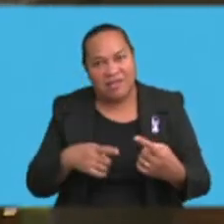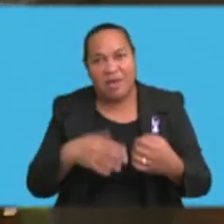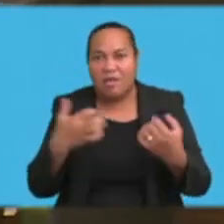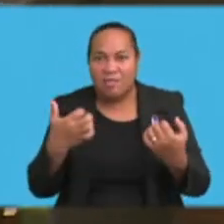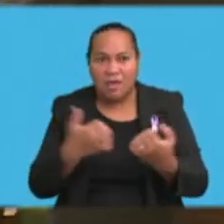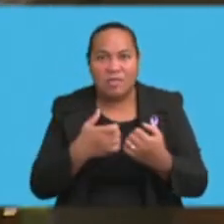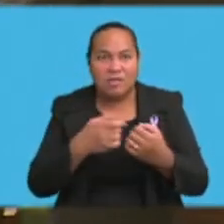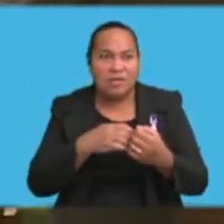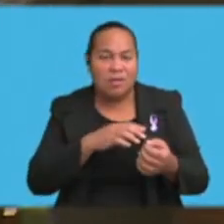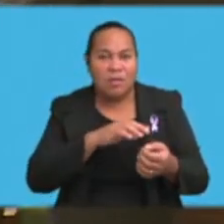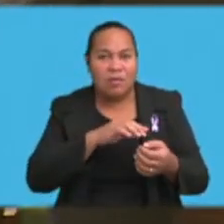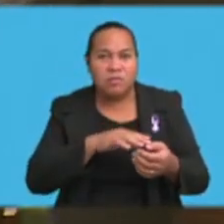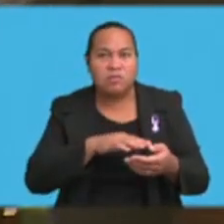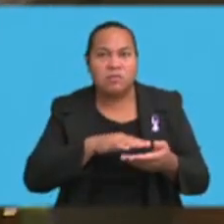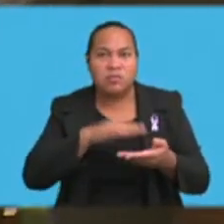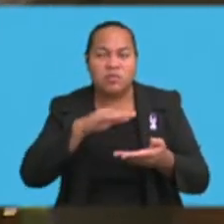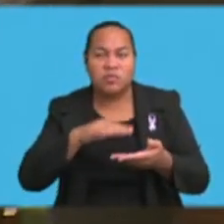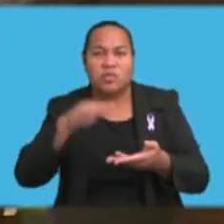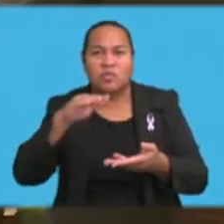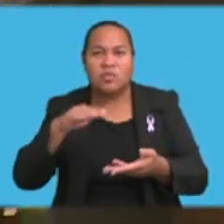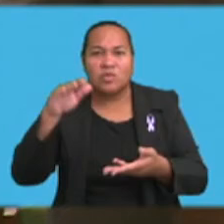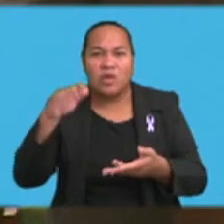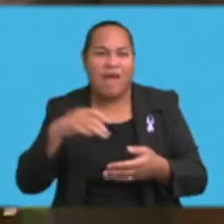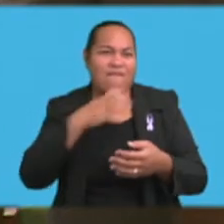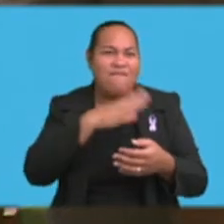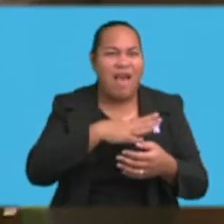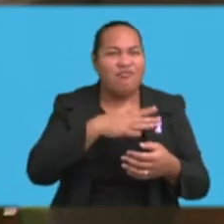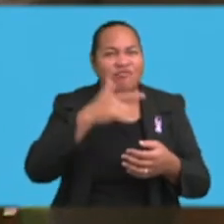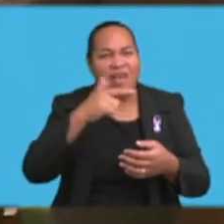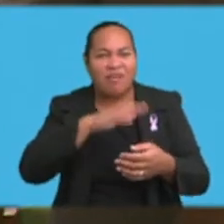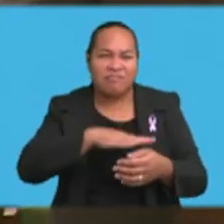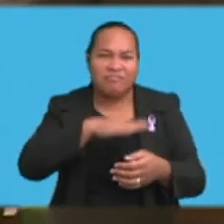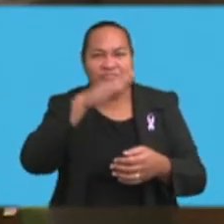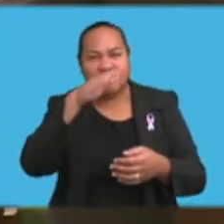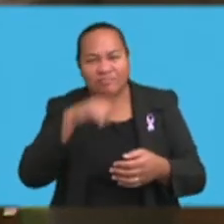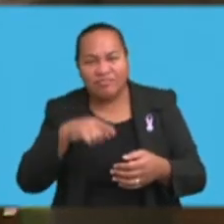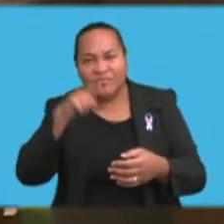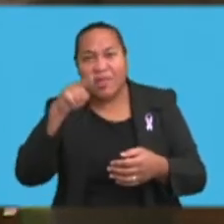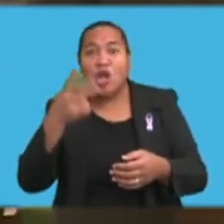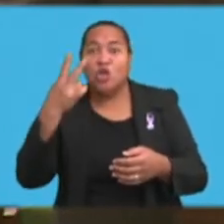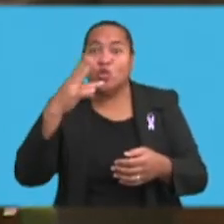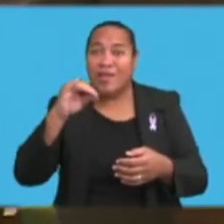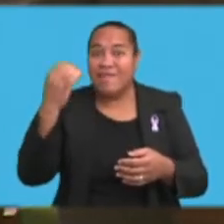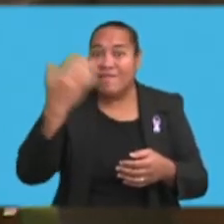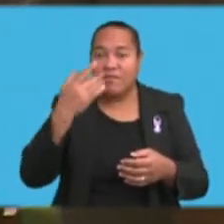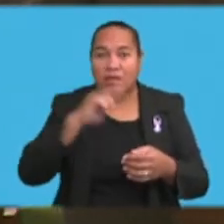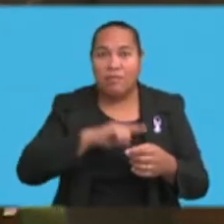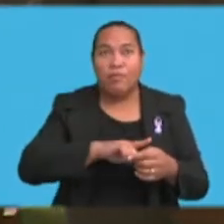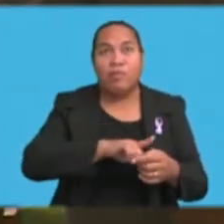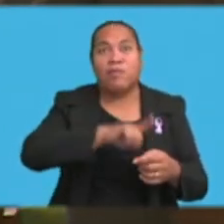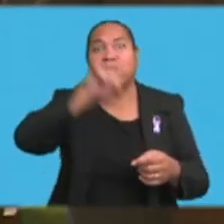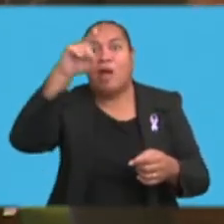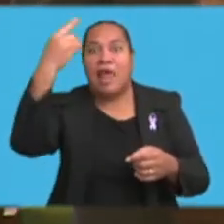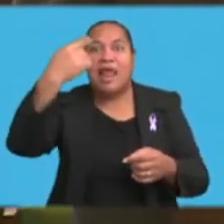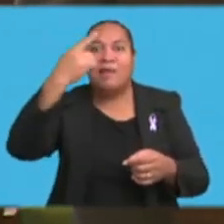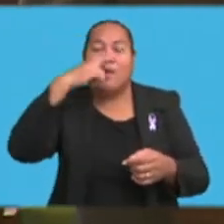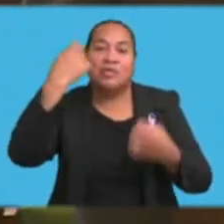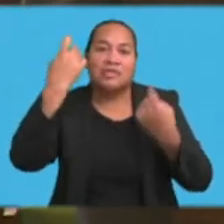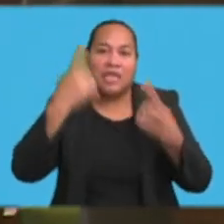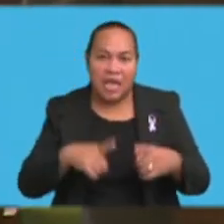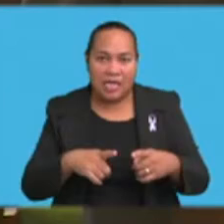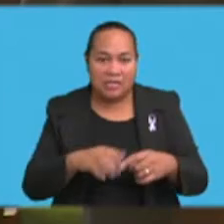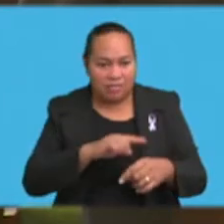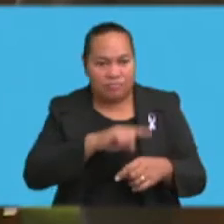has hovered between around 5 to 7, except in the year 2015 when it jumped up to 11. So that is